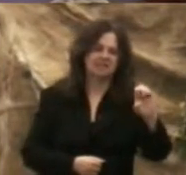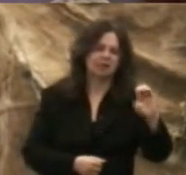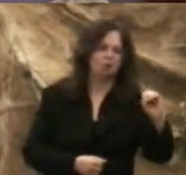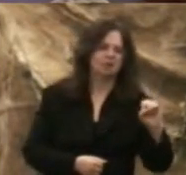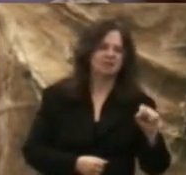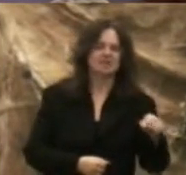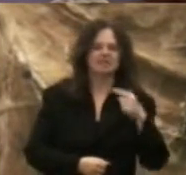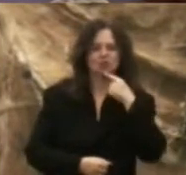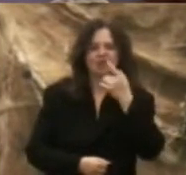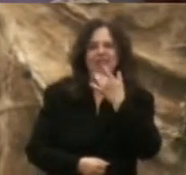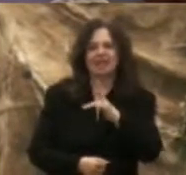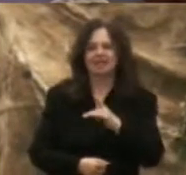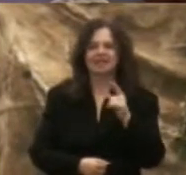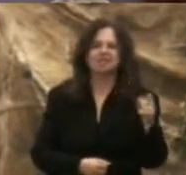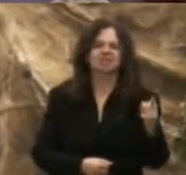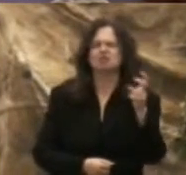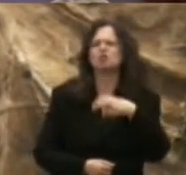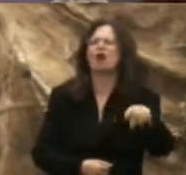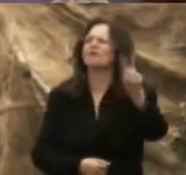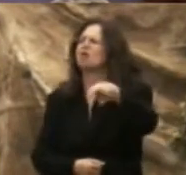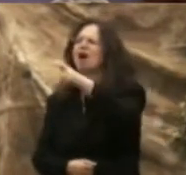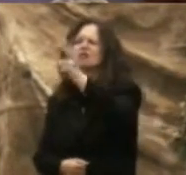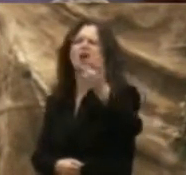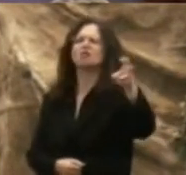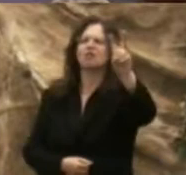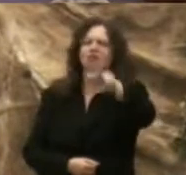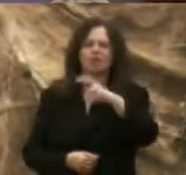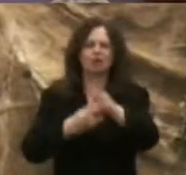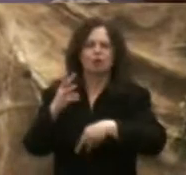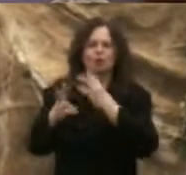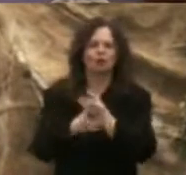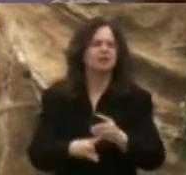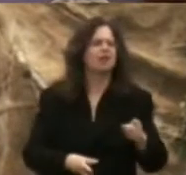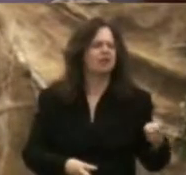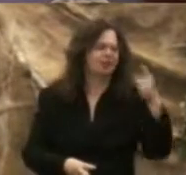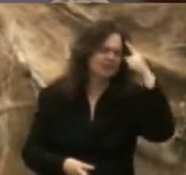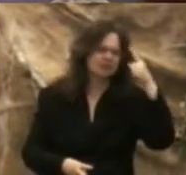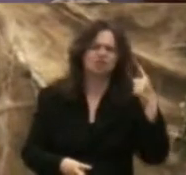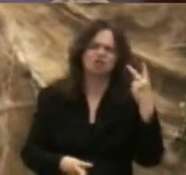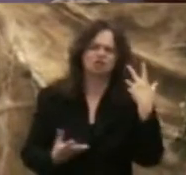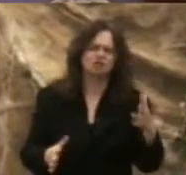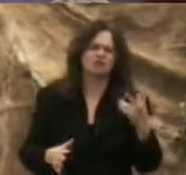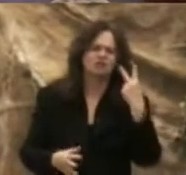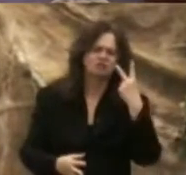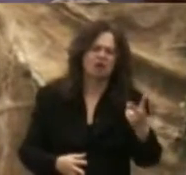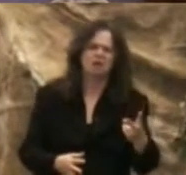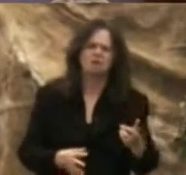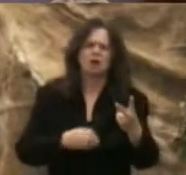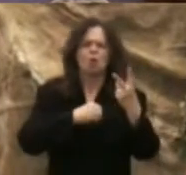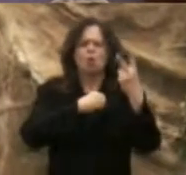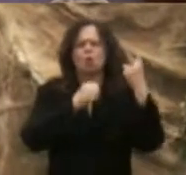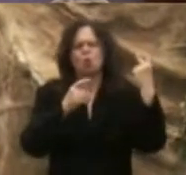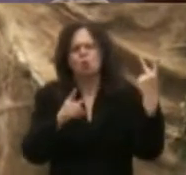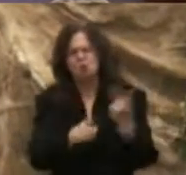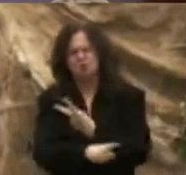to travel much of the world and had thought that she had seen some of the poorest parts of the